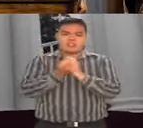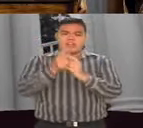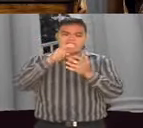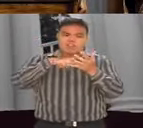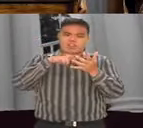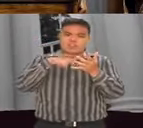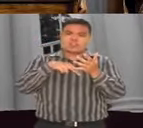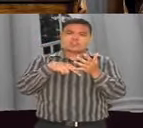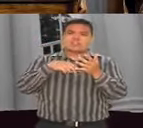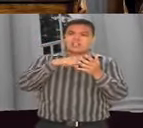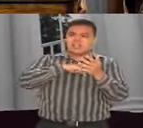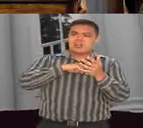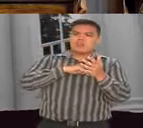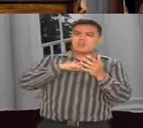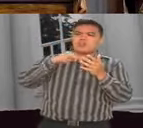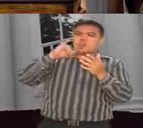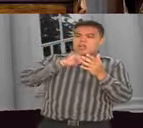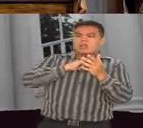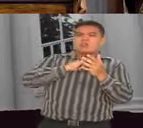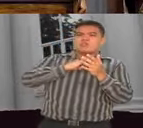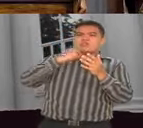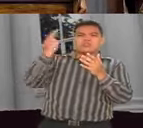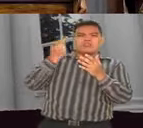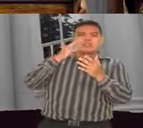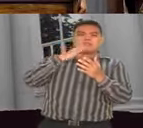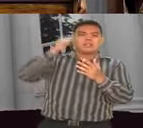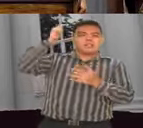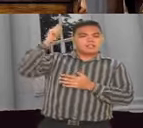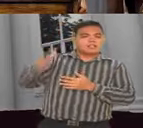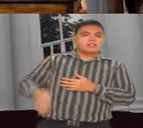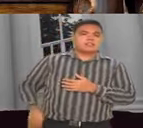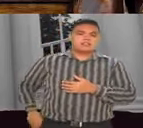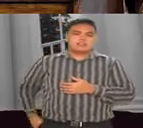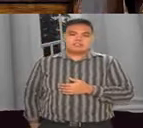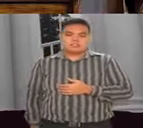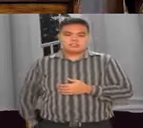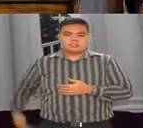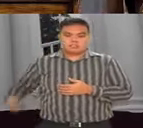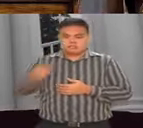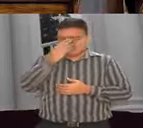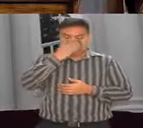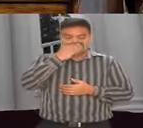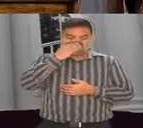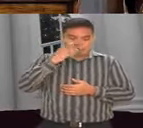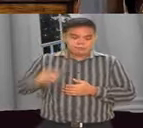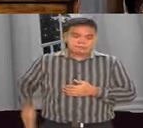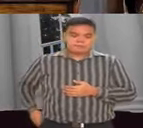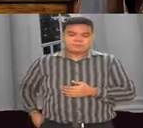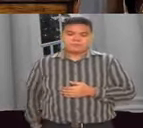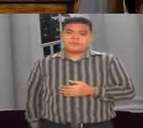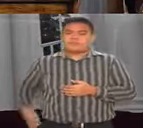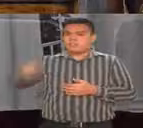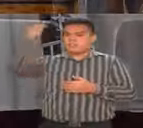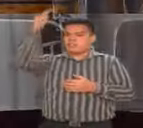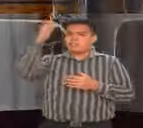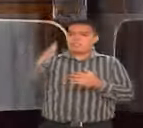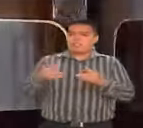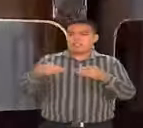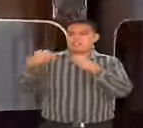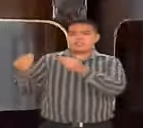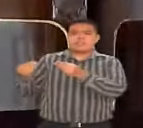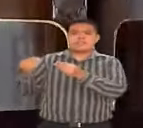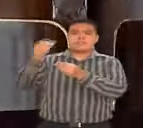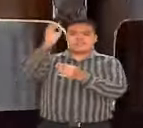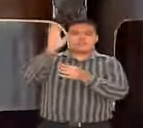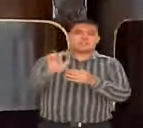me. Lord, gamiton pa ba ko nimo or mamatay na ko? And God gave me a verse. And I stand only